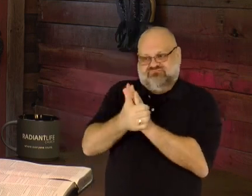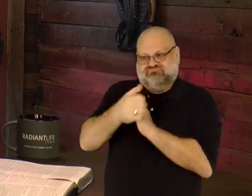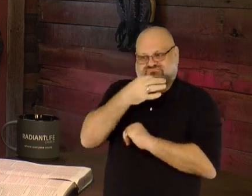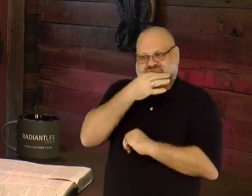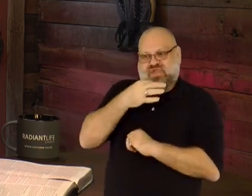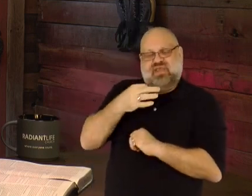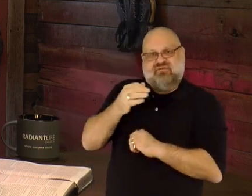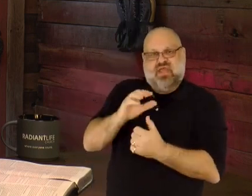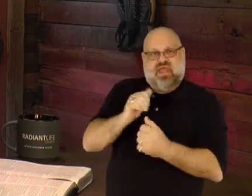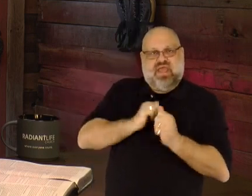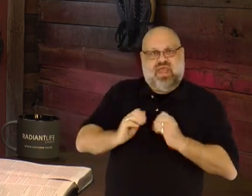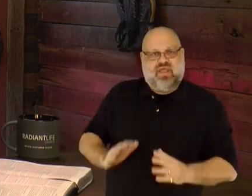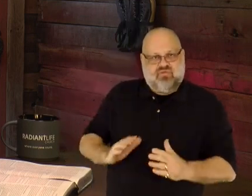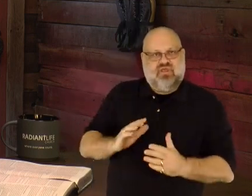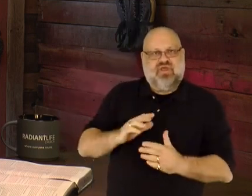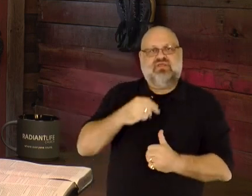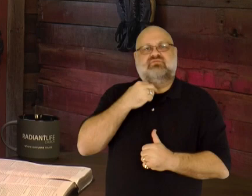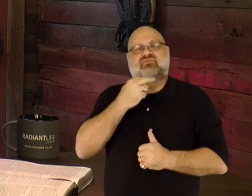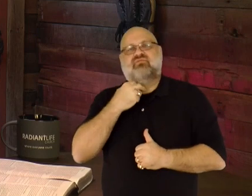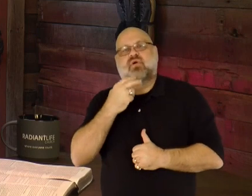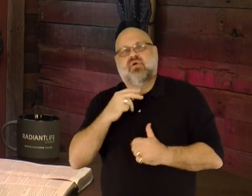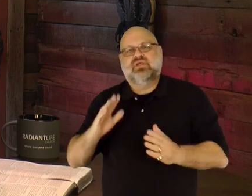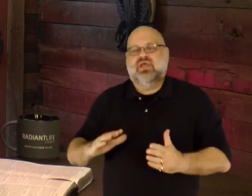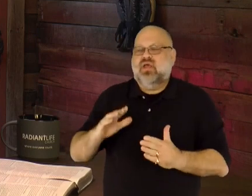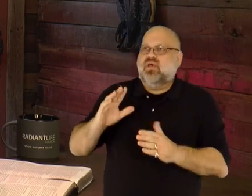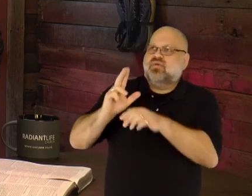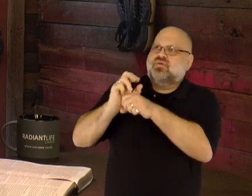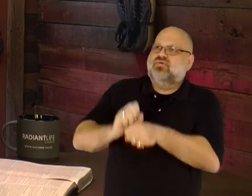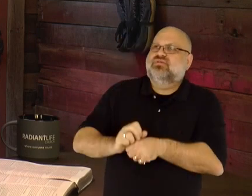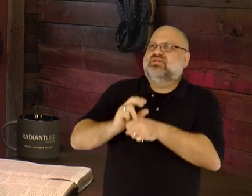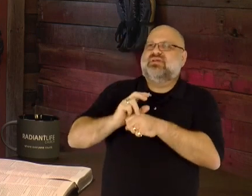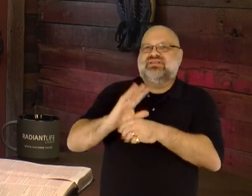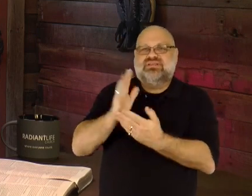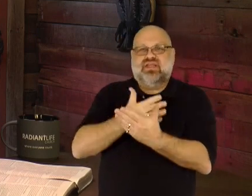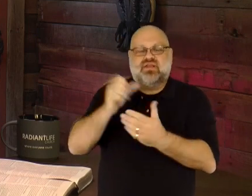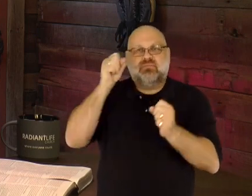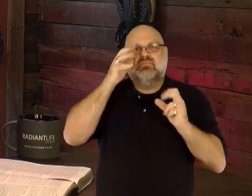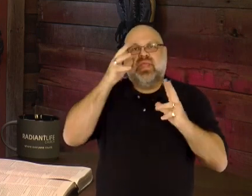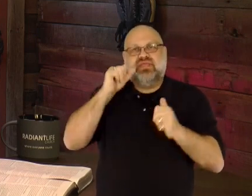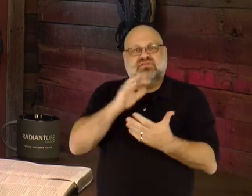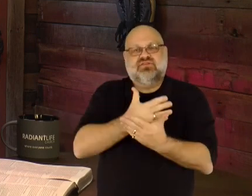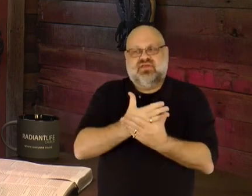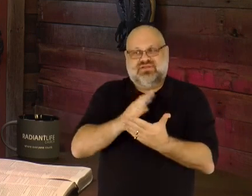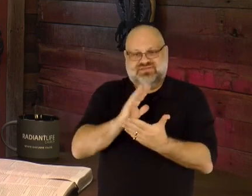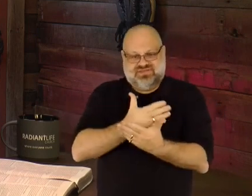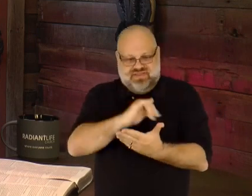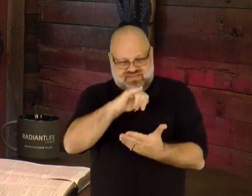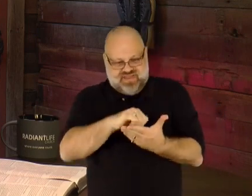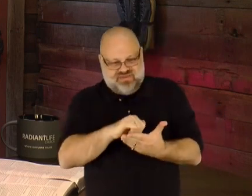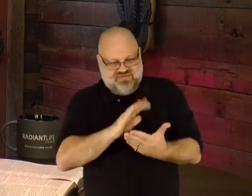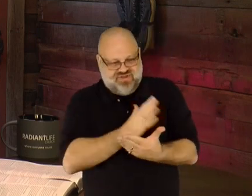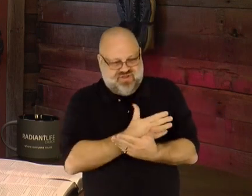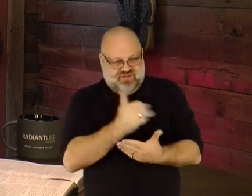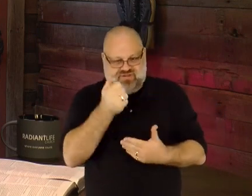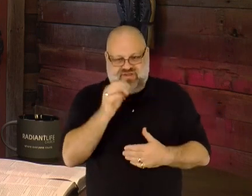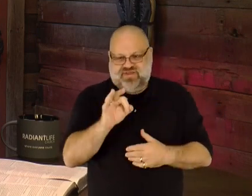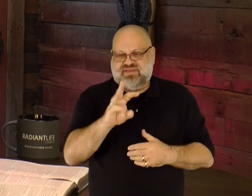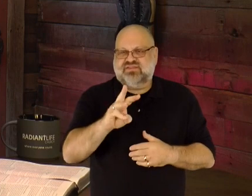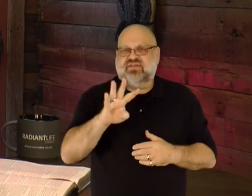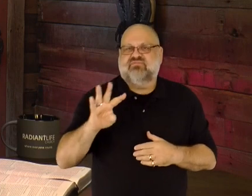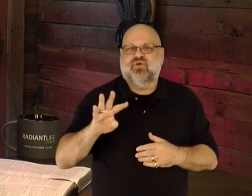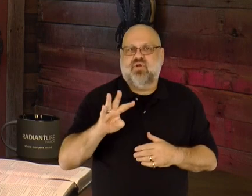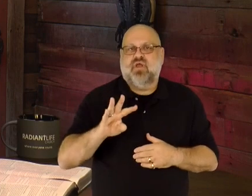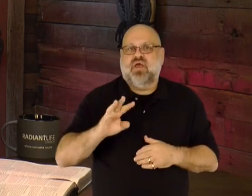used to singing amazing songs, to sing that song in 1964. And the hard truth